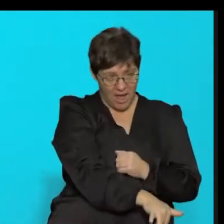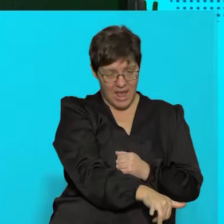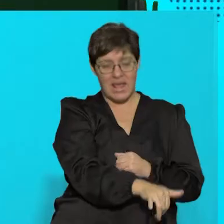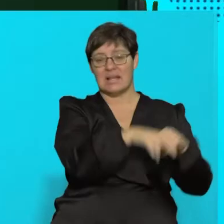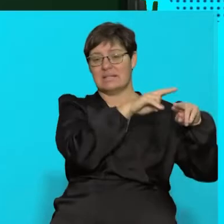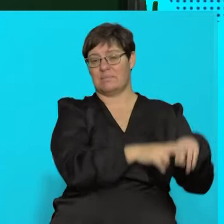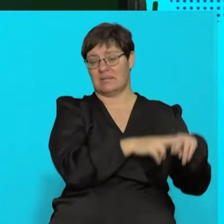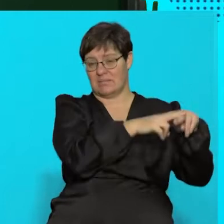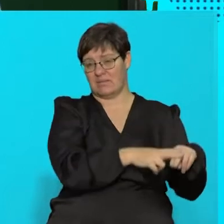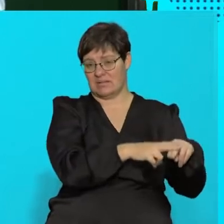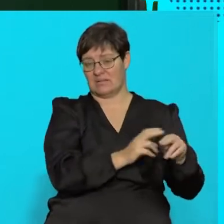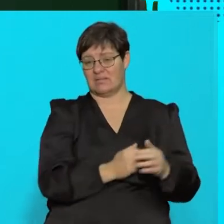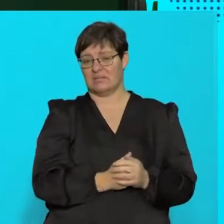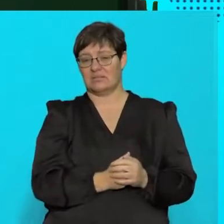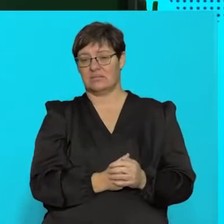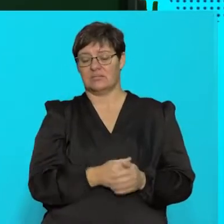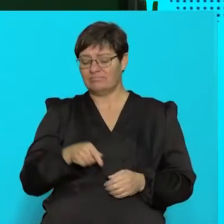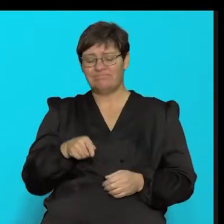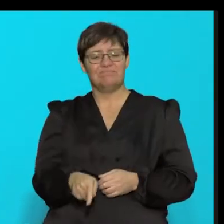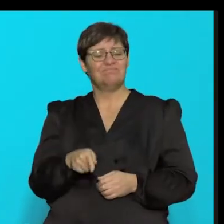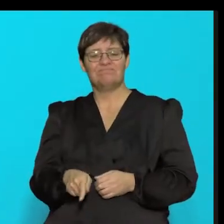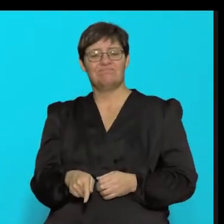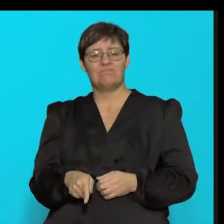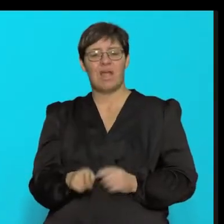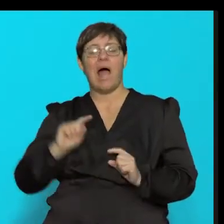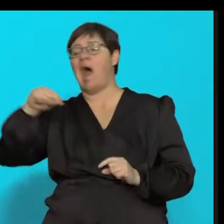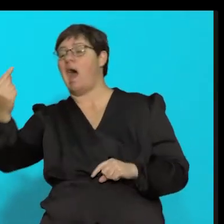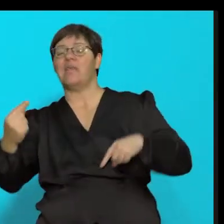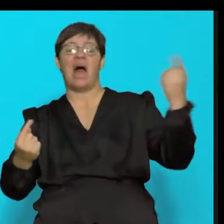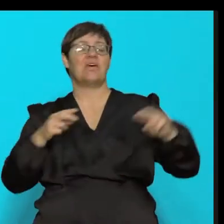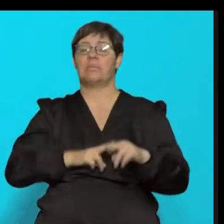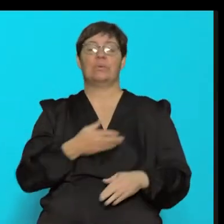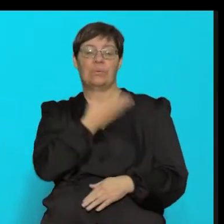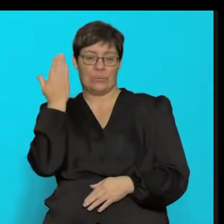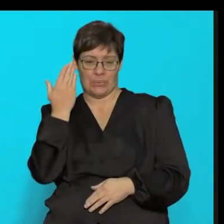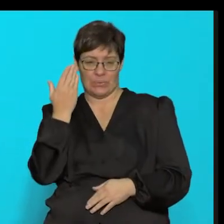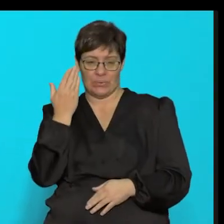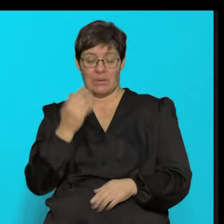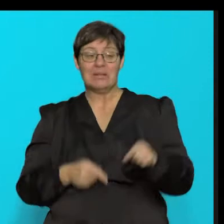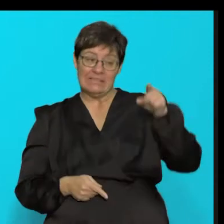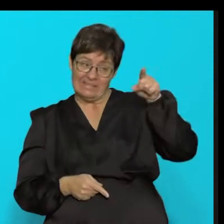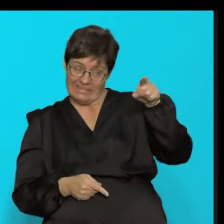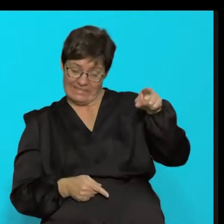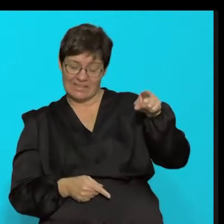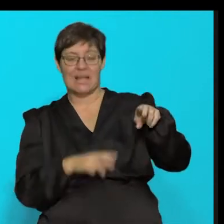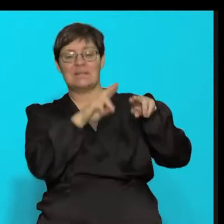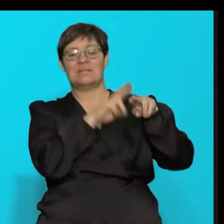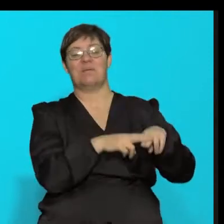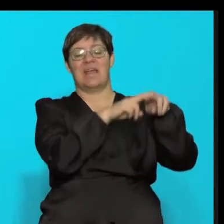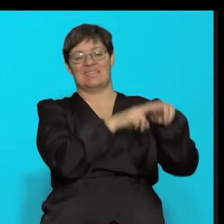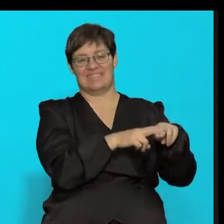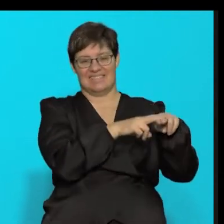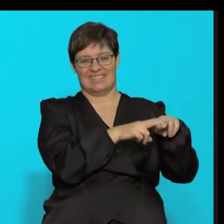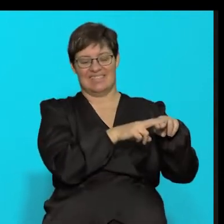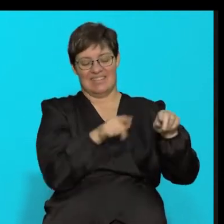variable. I mean, independent variable does not depend on other variables, but dependent variable, it